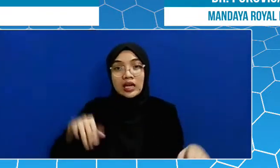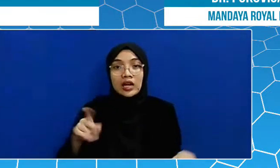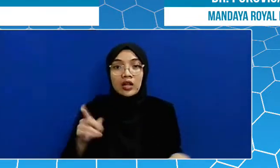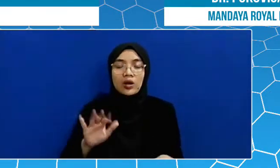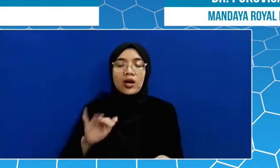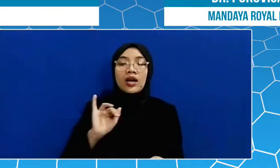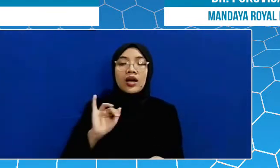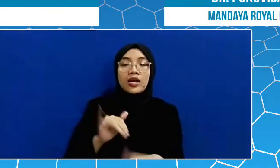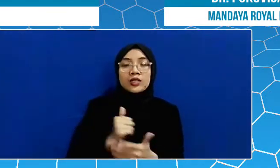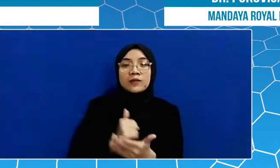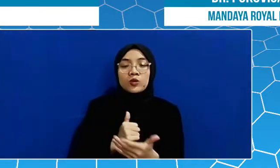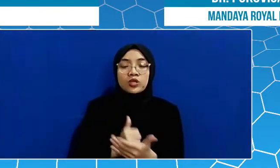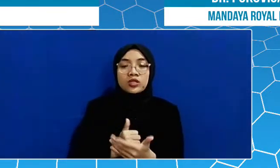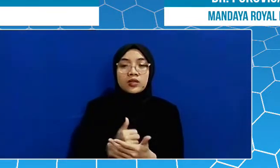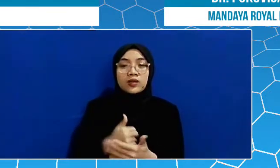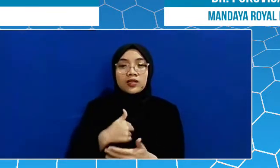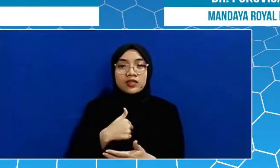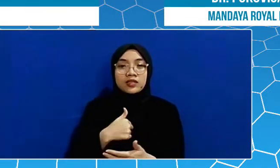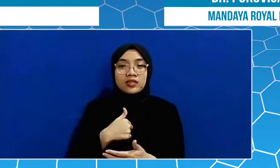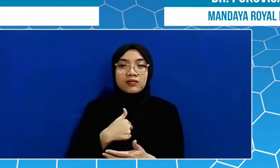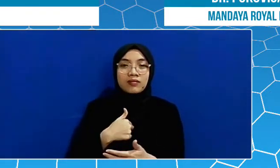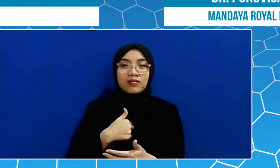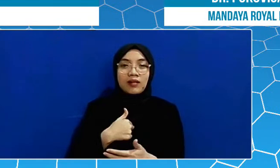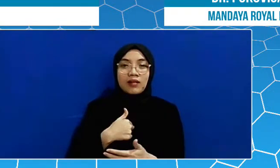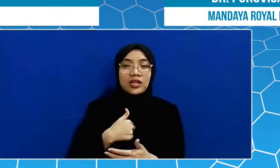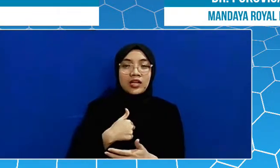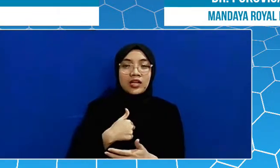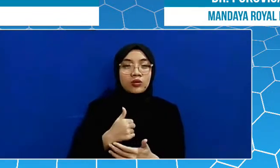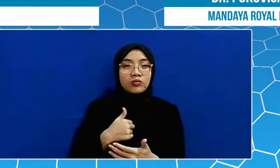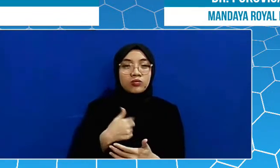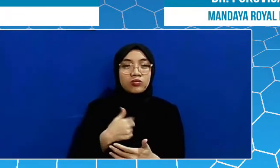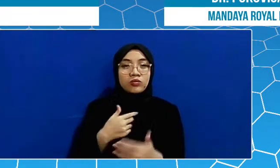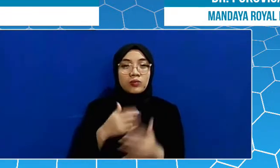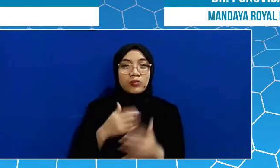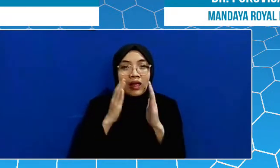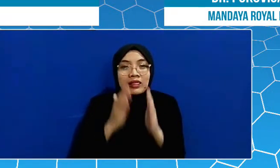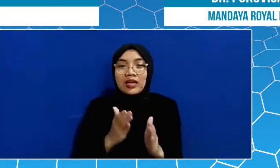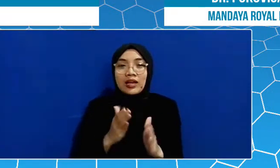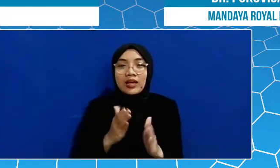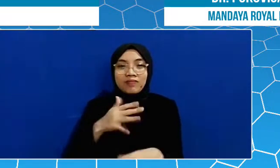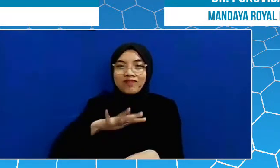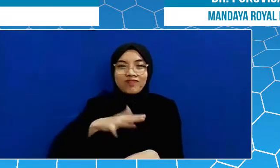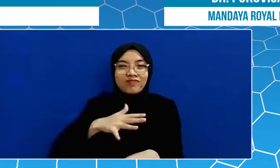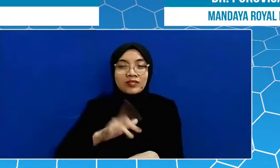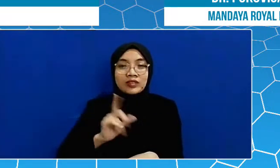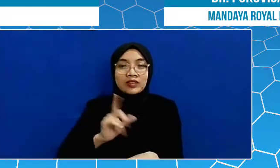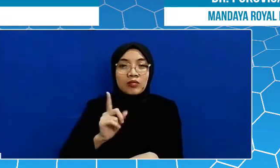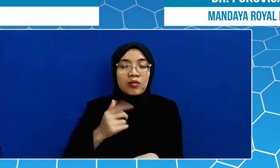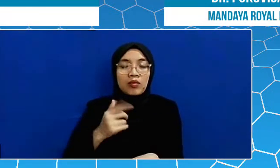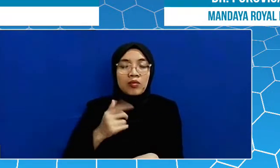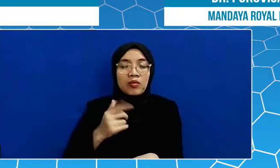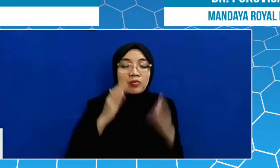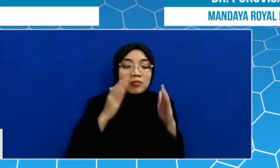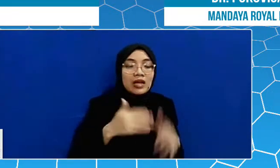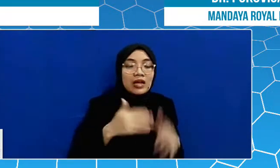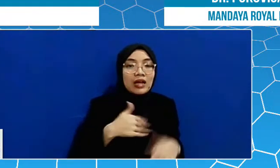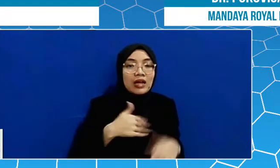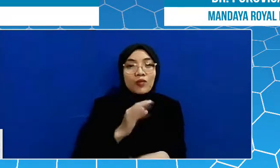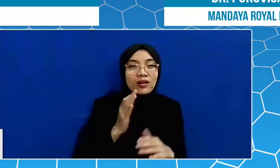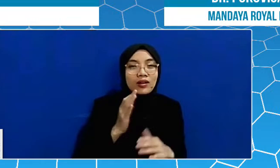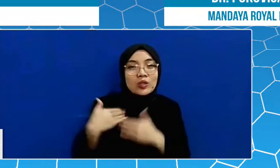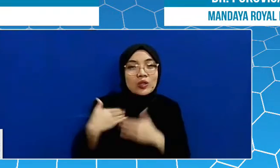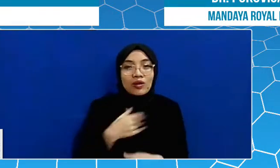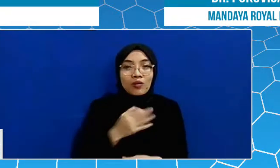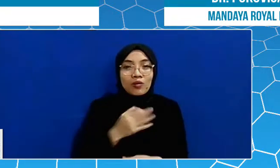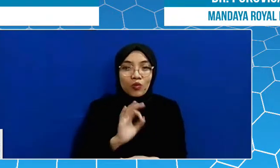I do not observe very well, because it is not my field yet to do that. So, but